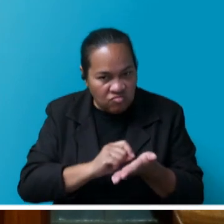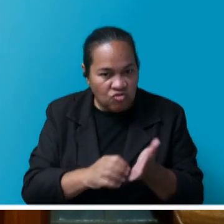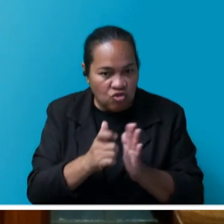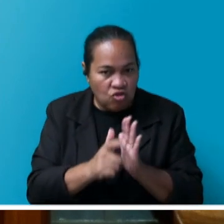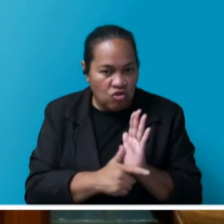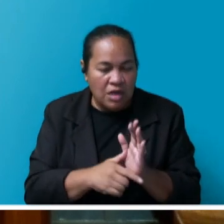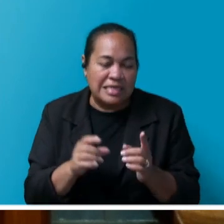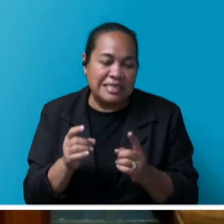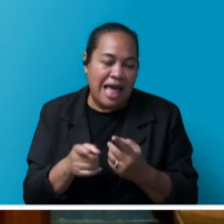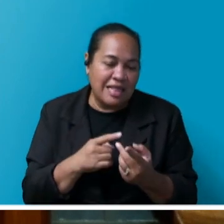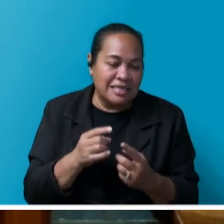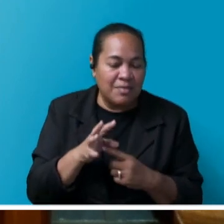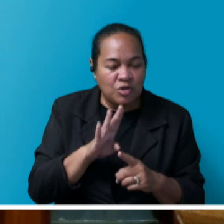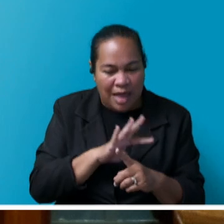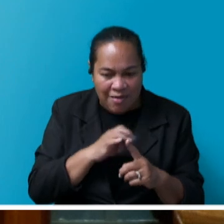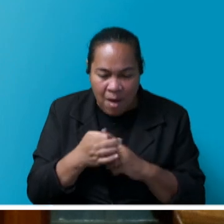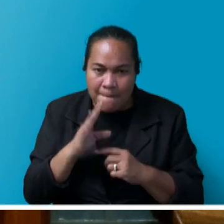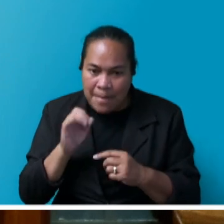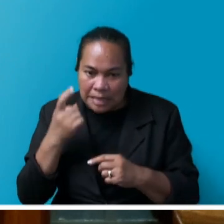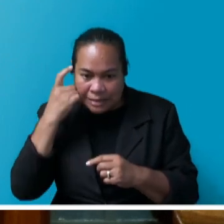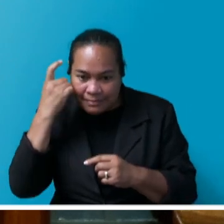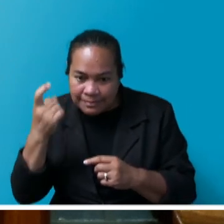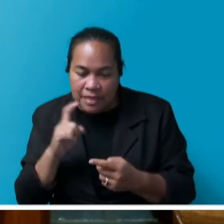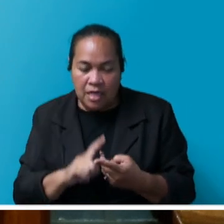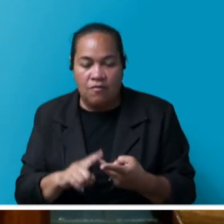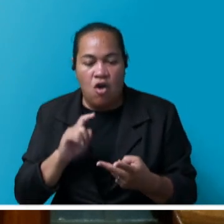social, environmental, or cultural factors.